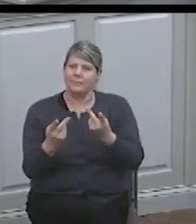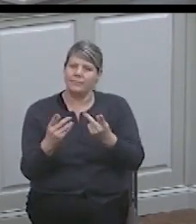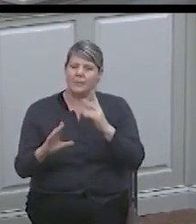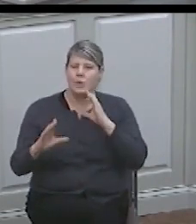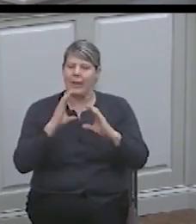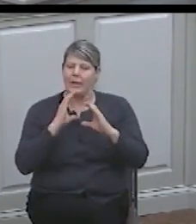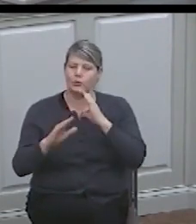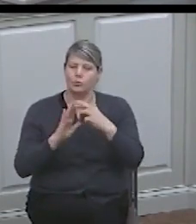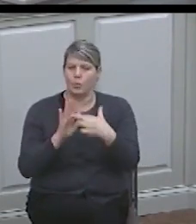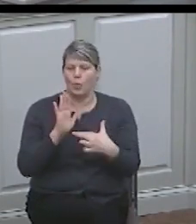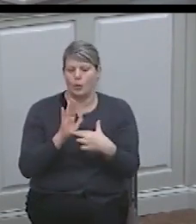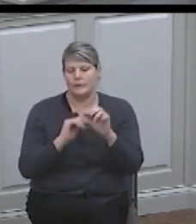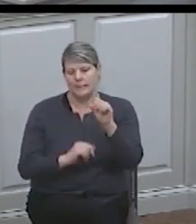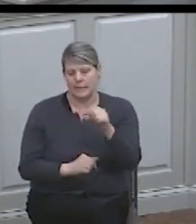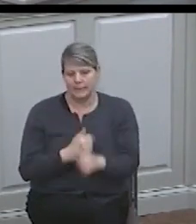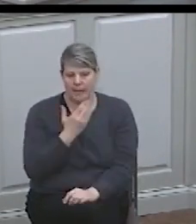this.